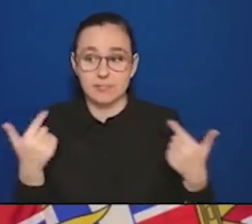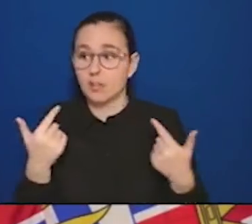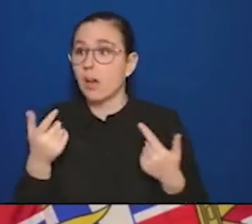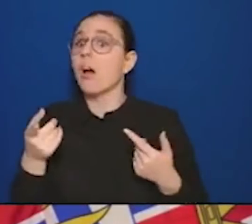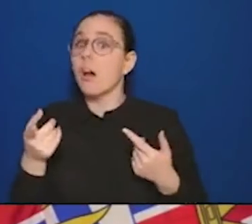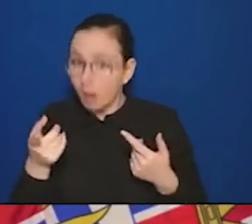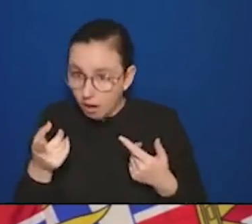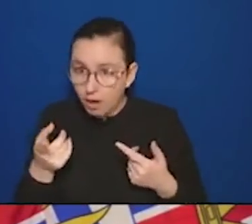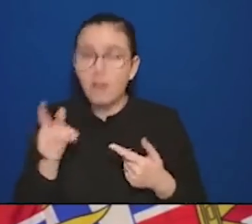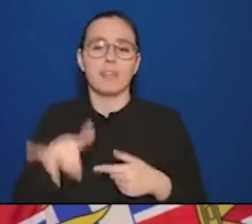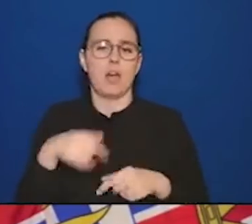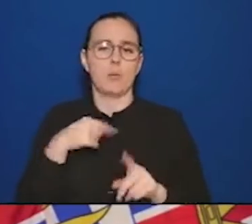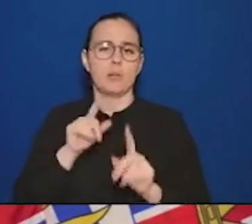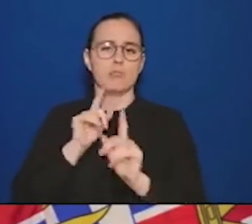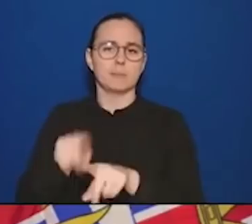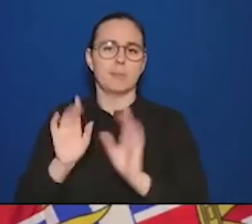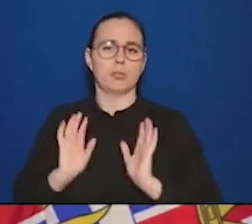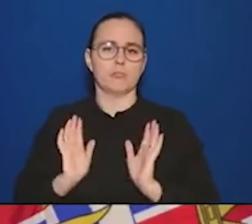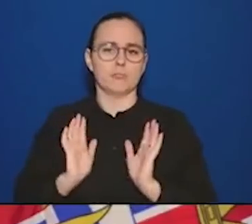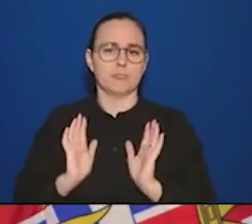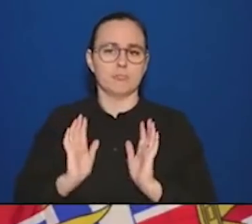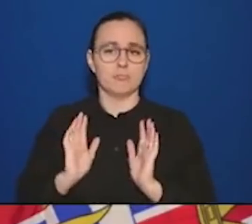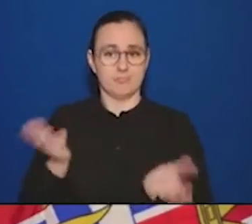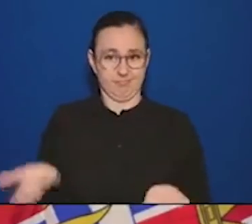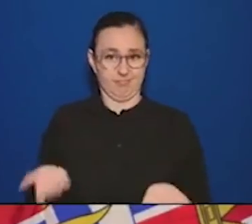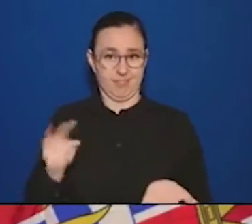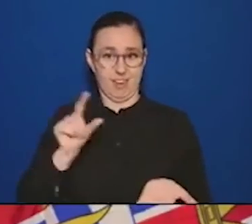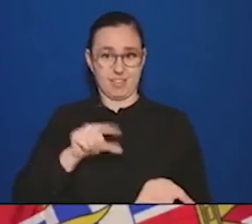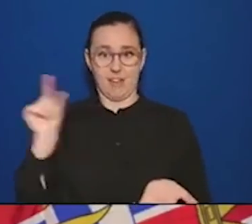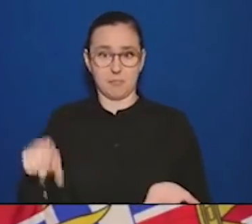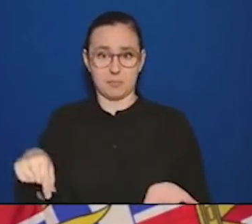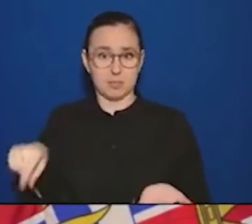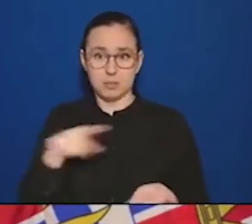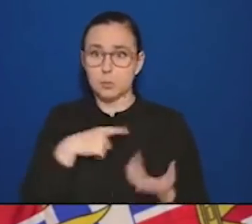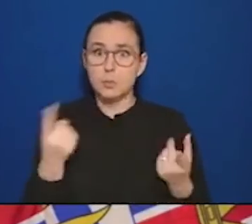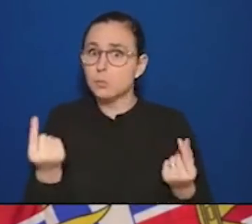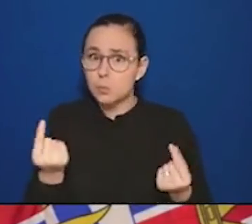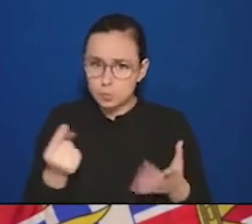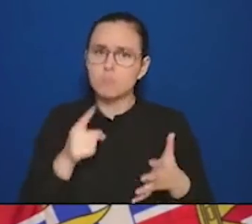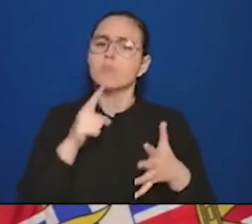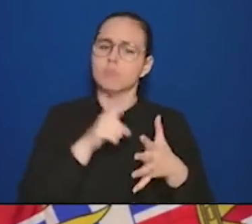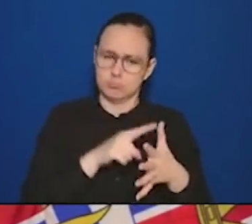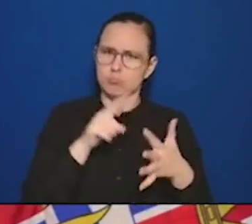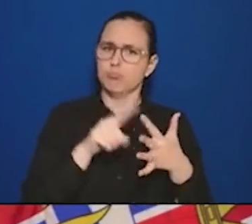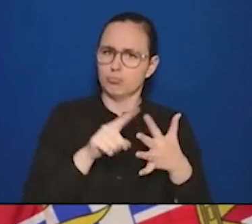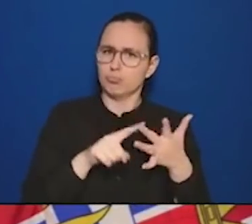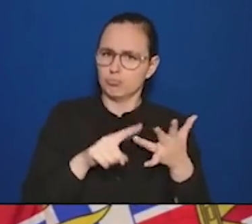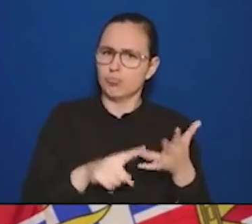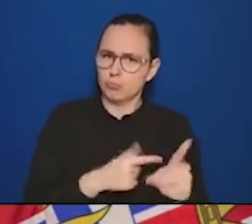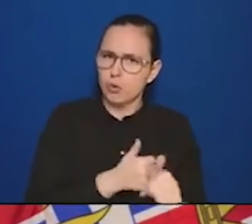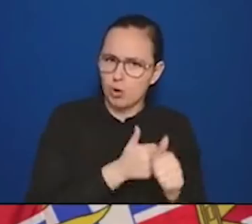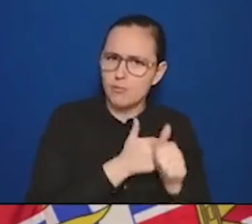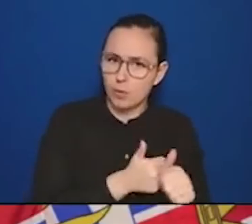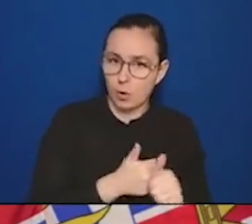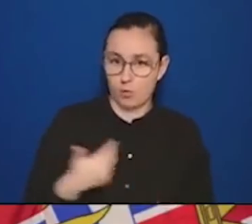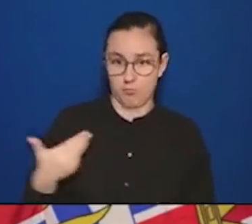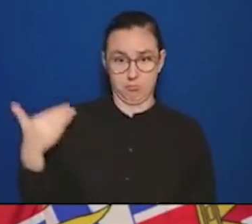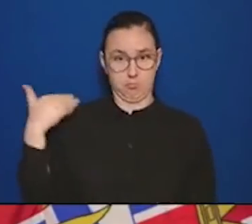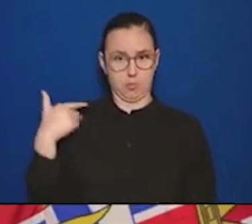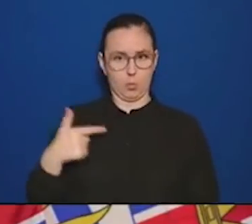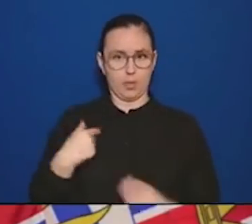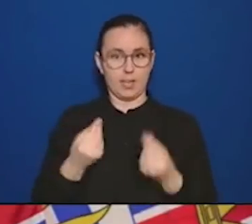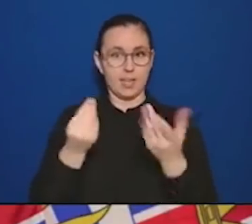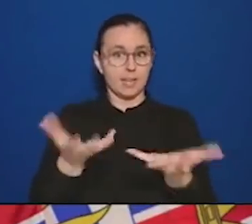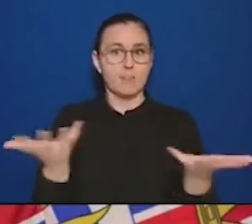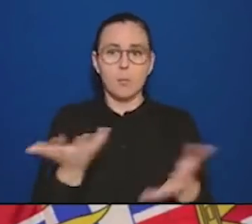number of measures. First thing we did was, beginning of last year, was to give a job protected leave to all workers who become